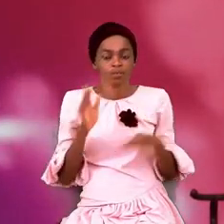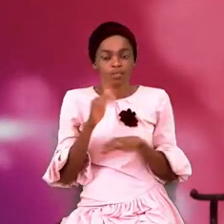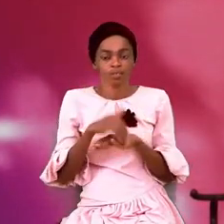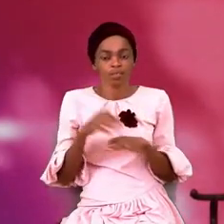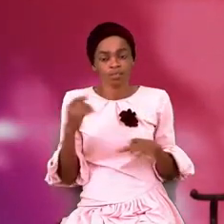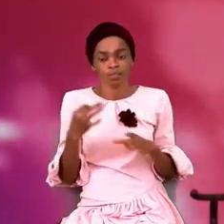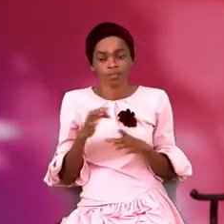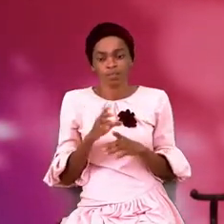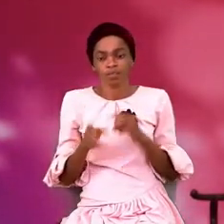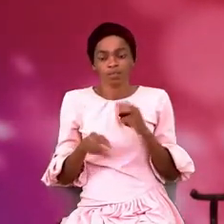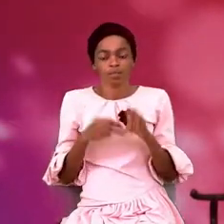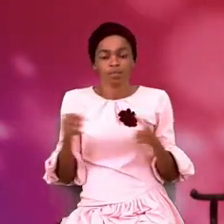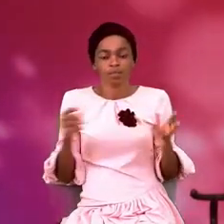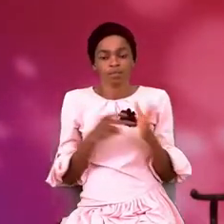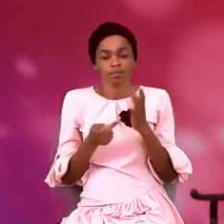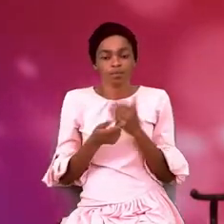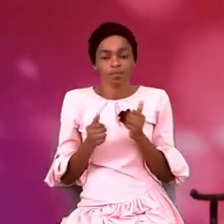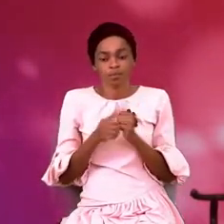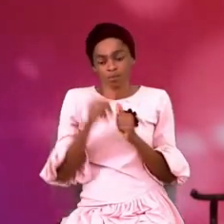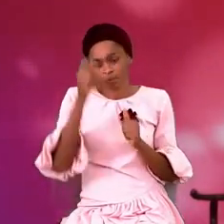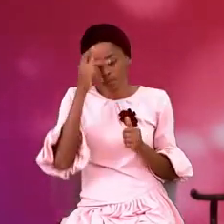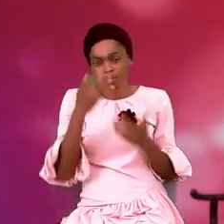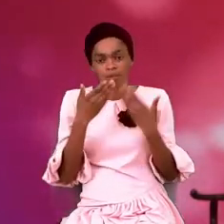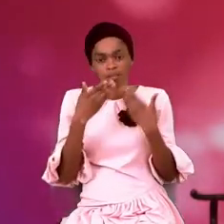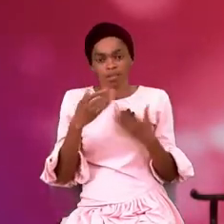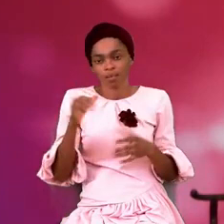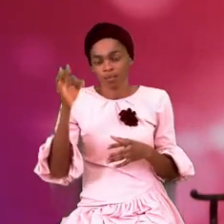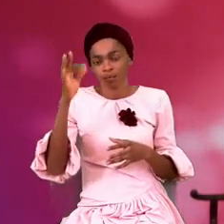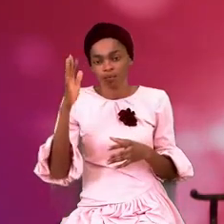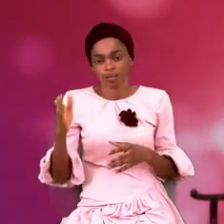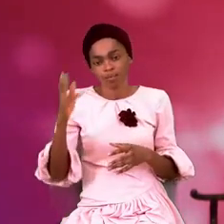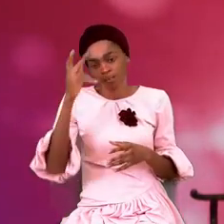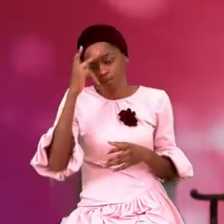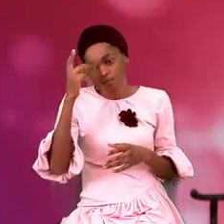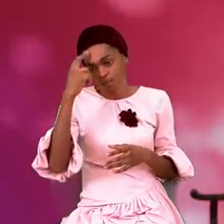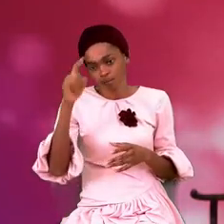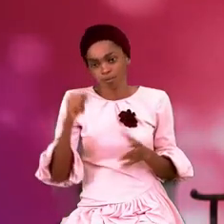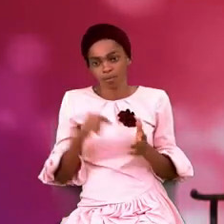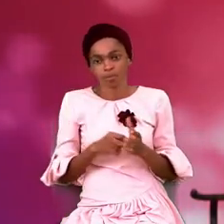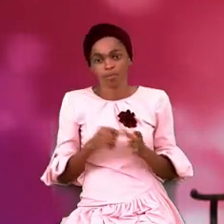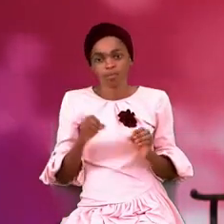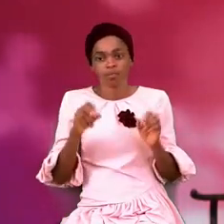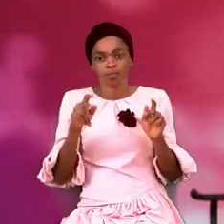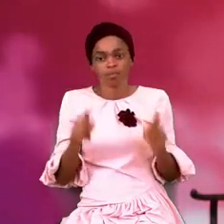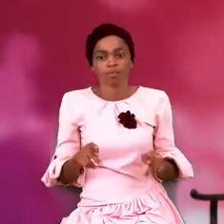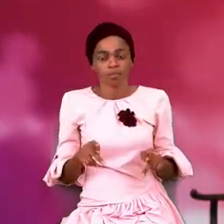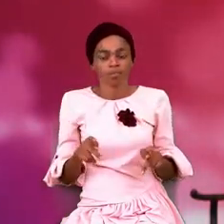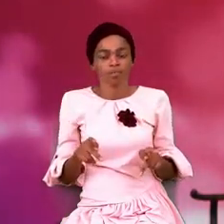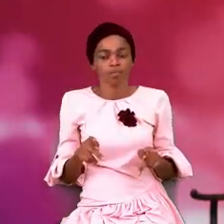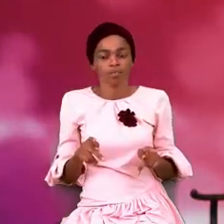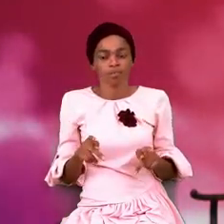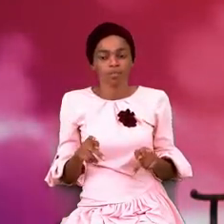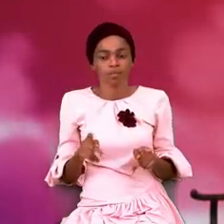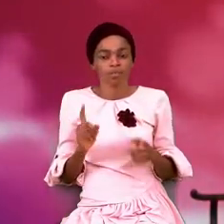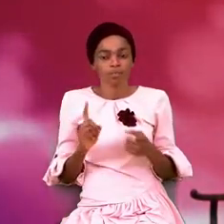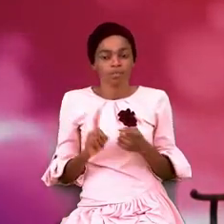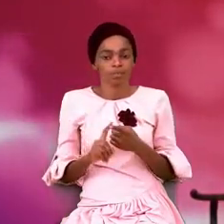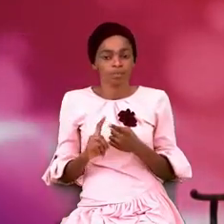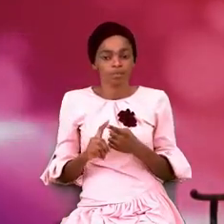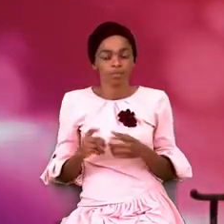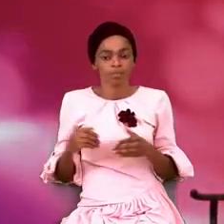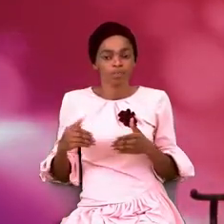opportunity for me to come and worship with all of you. We're so blessed. We're going to do a song tonight that we've already sung